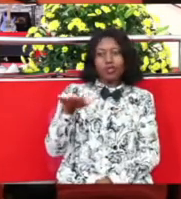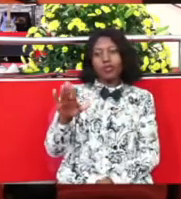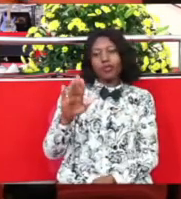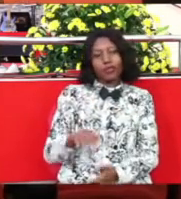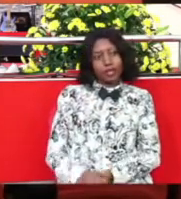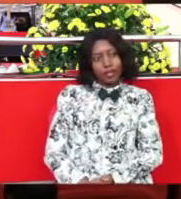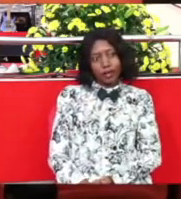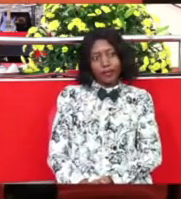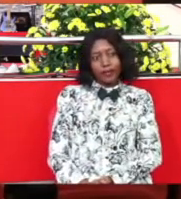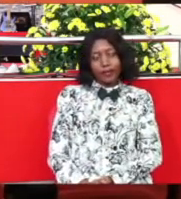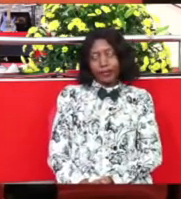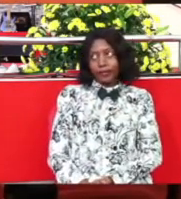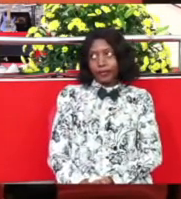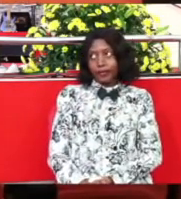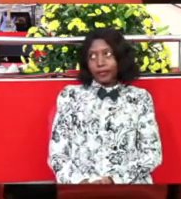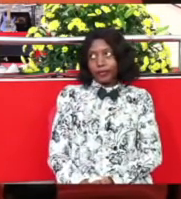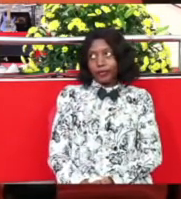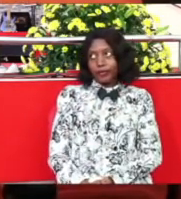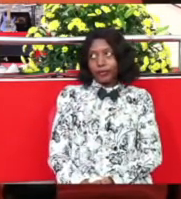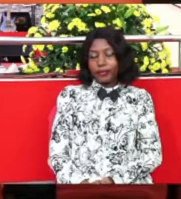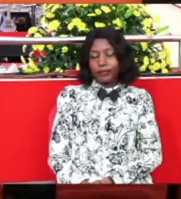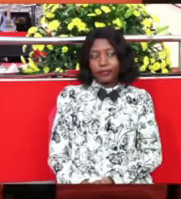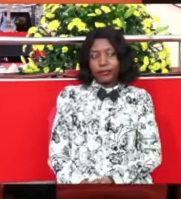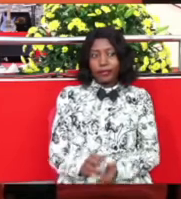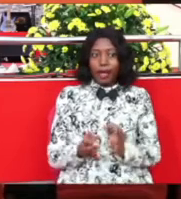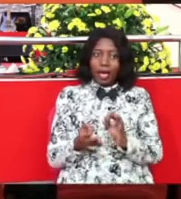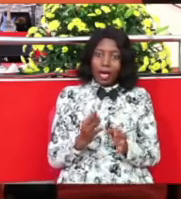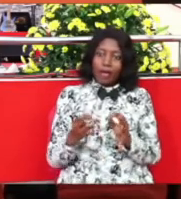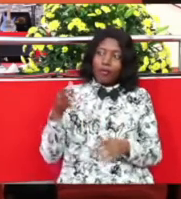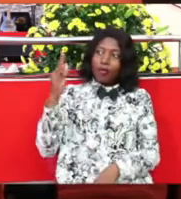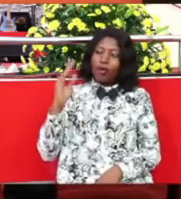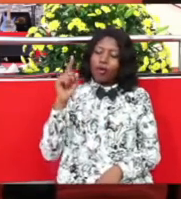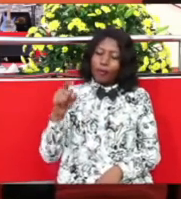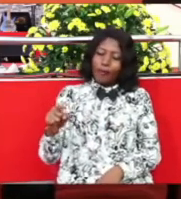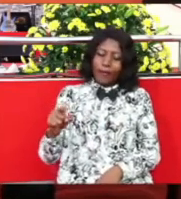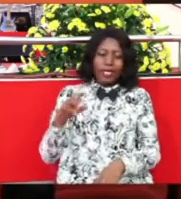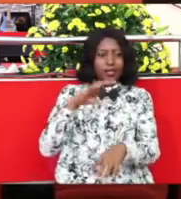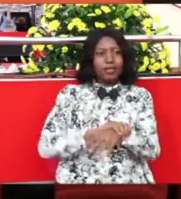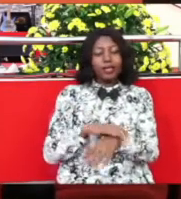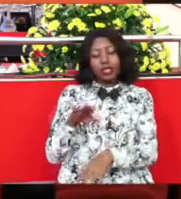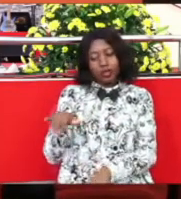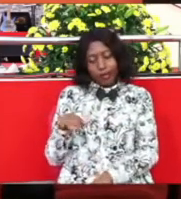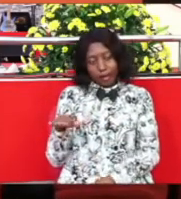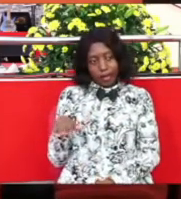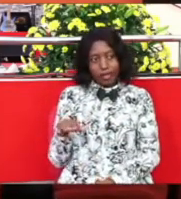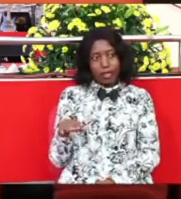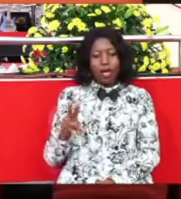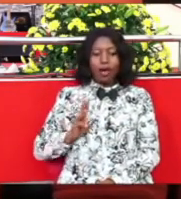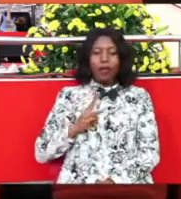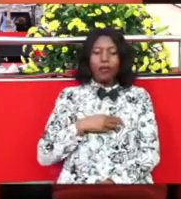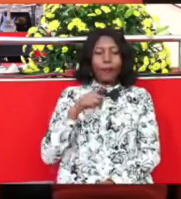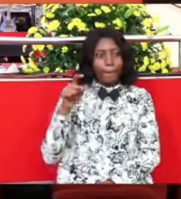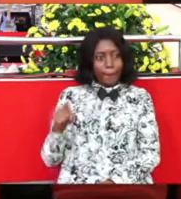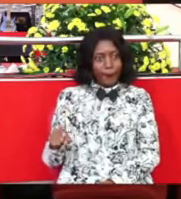kuweka vitu vile chini. If God has to take his place, ikiwa Mungu atachukua nafasi yake, we must be willing to deal with